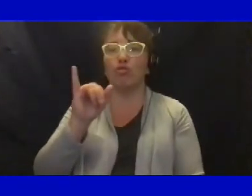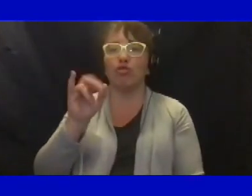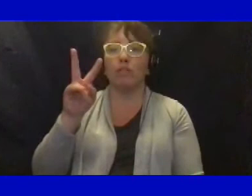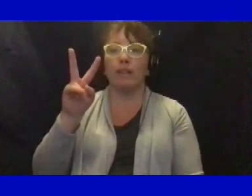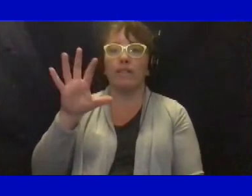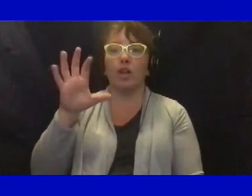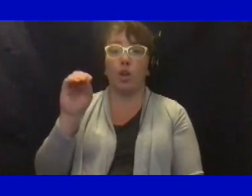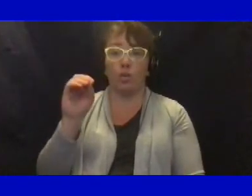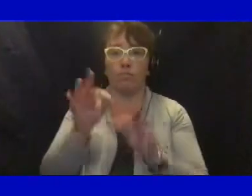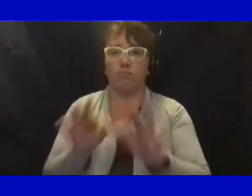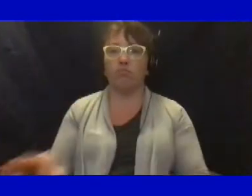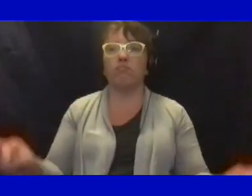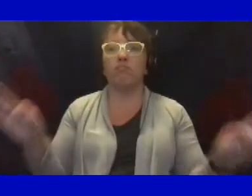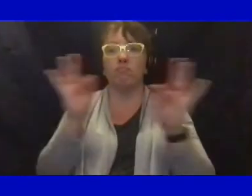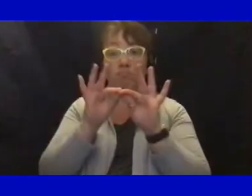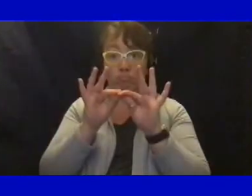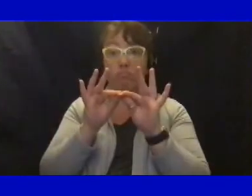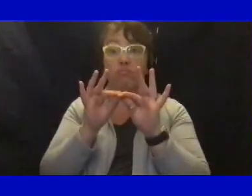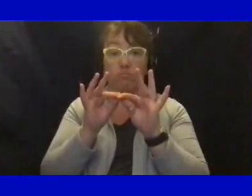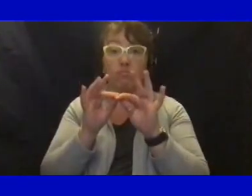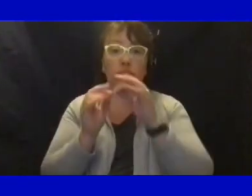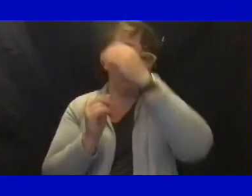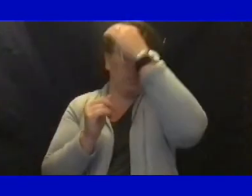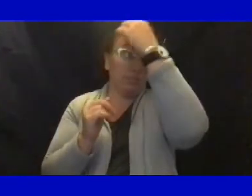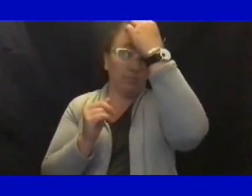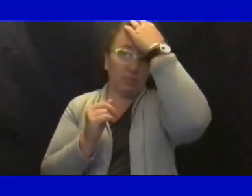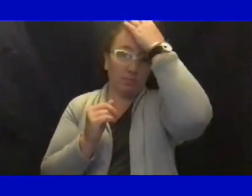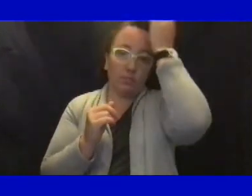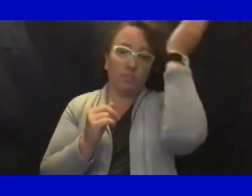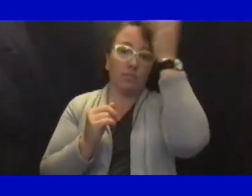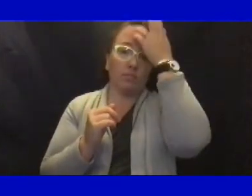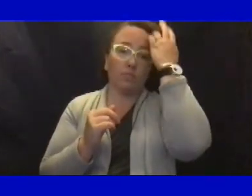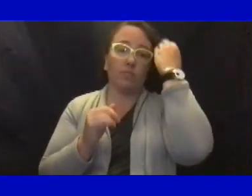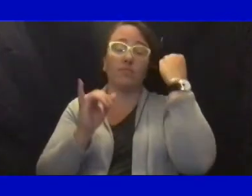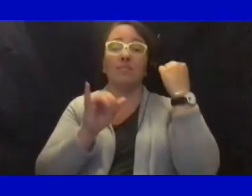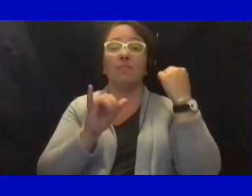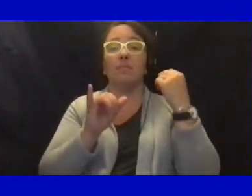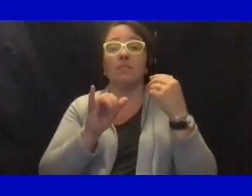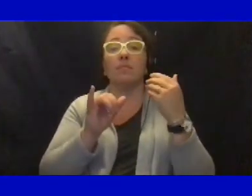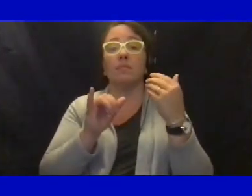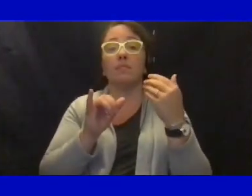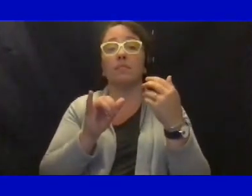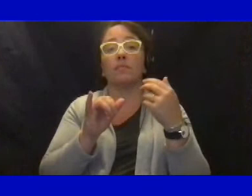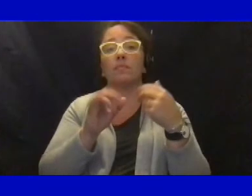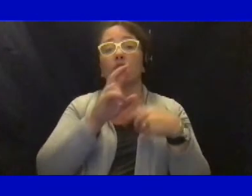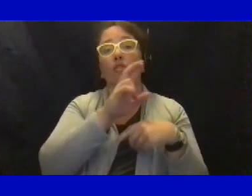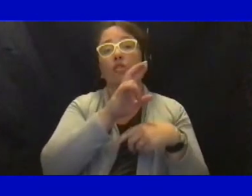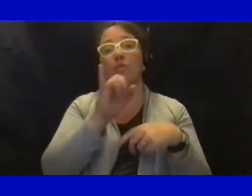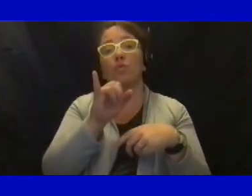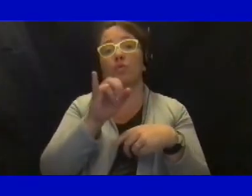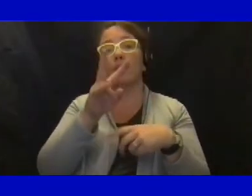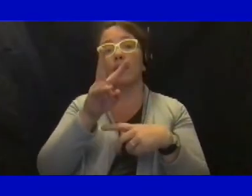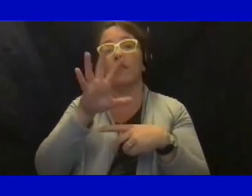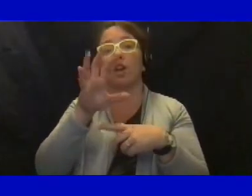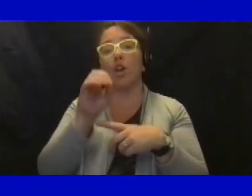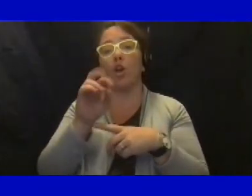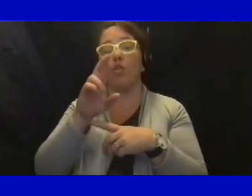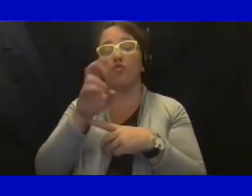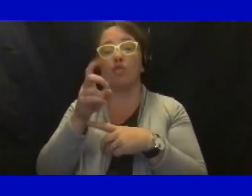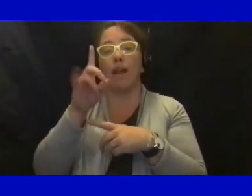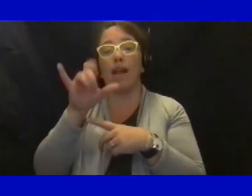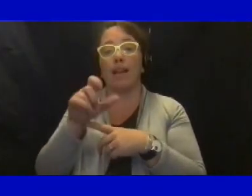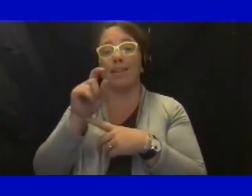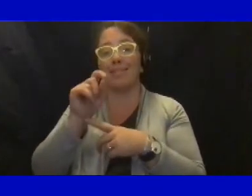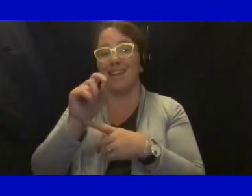It's been mentioned, the Storm Ready website. This is a site that we put together during the Cranston and Holy Fires. It's got a wealth of information, and our goal